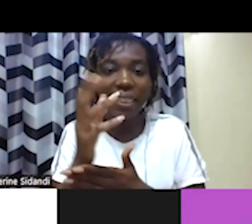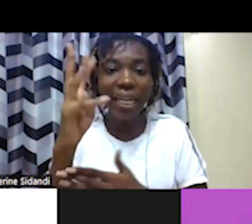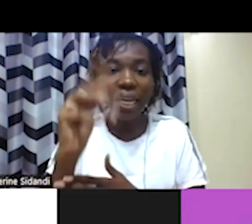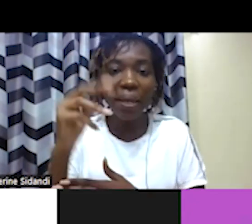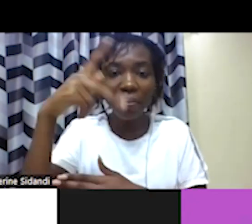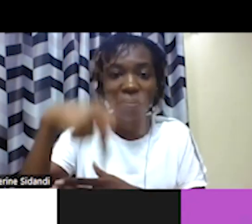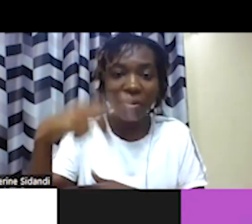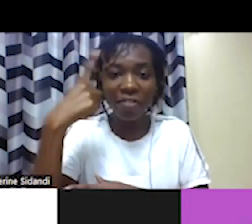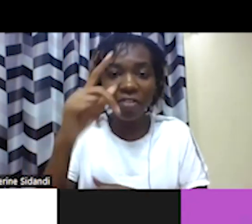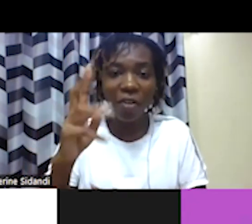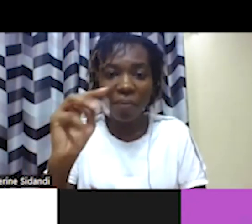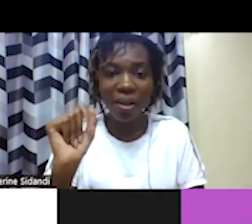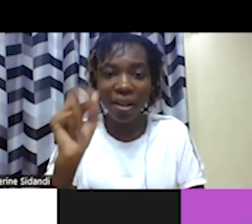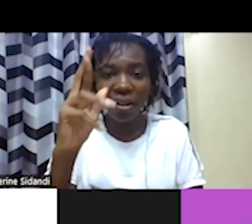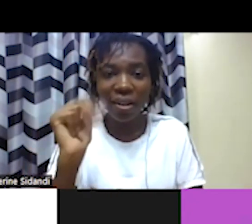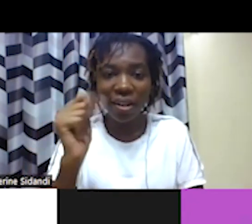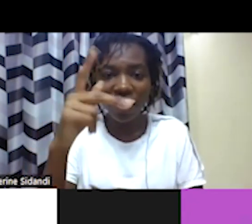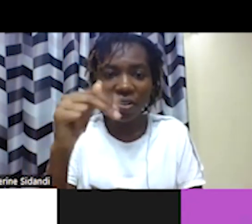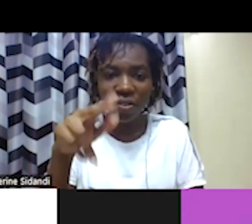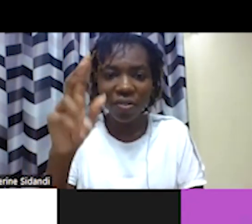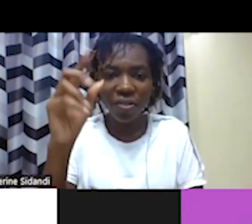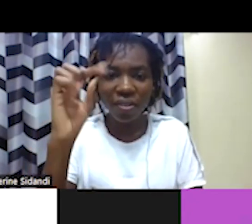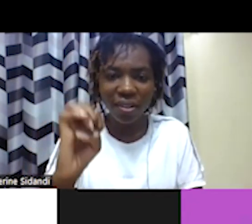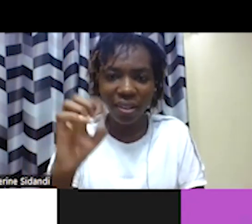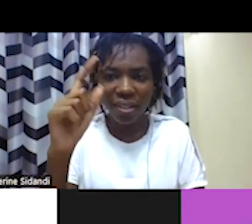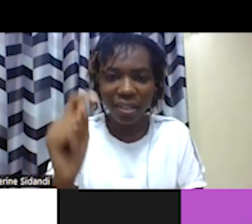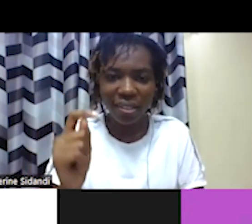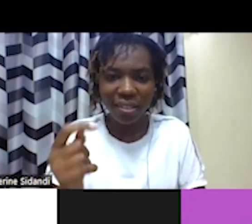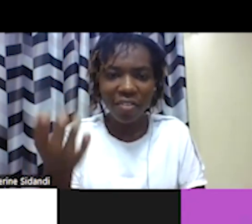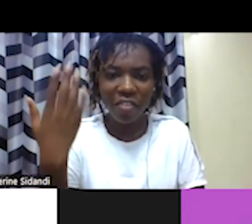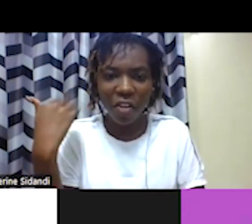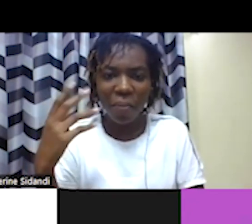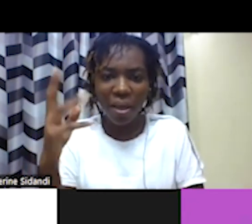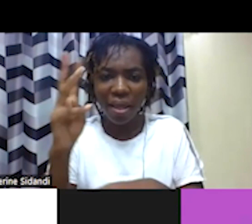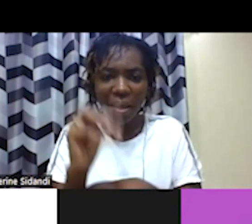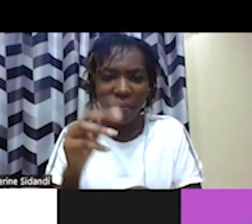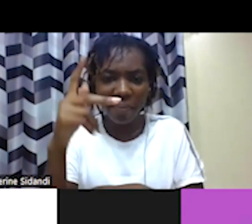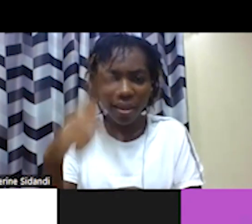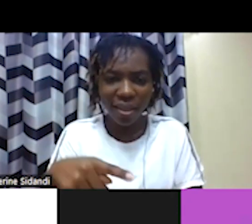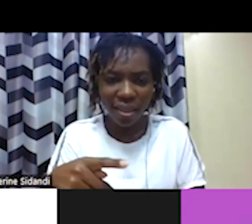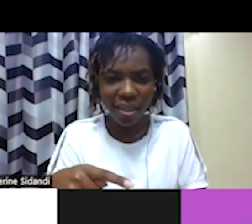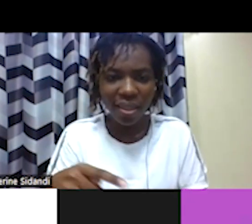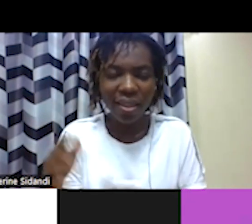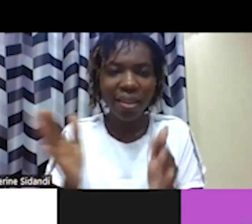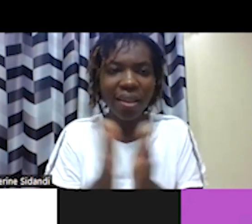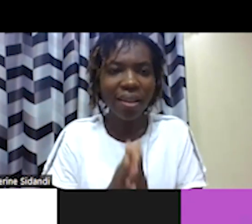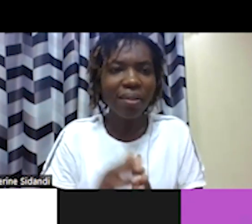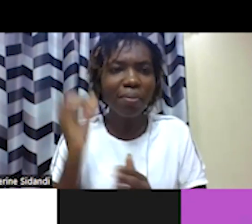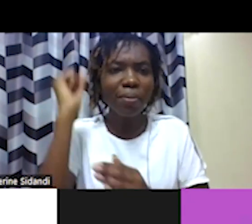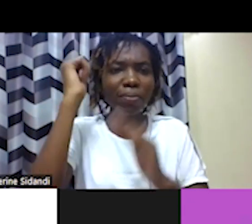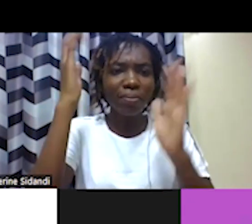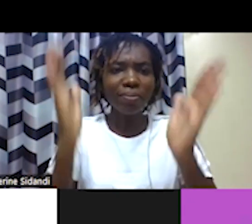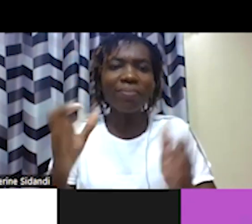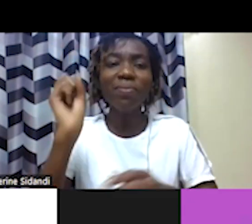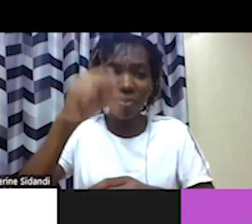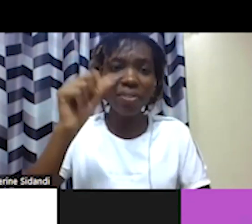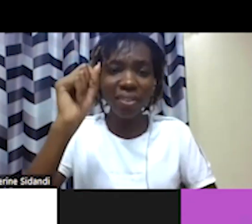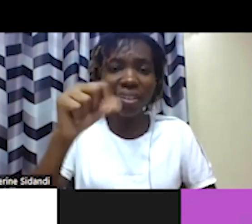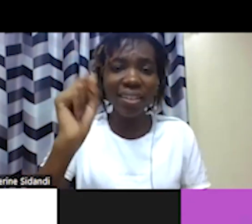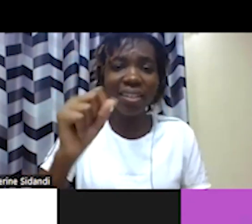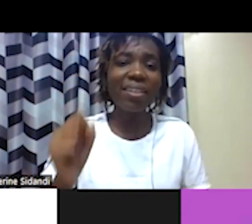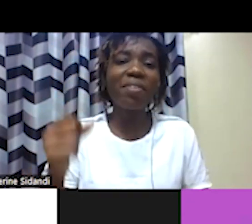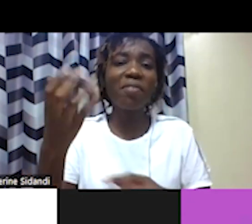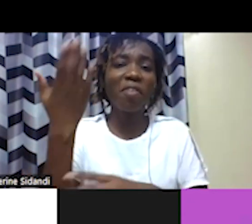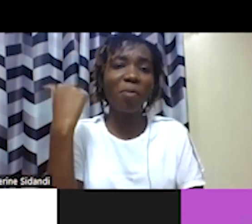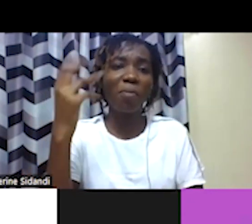We know her for fighting. Oh yeah, member of parliament. Absolutely. Politician, yes, at my former MP. Oh